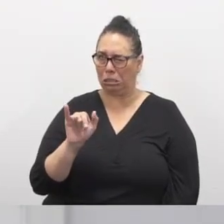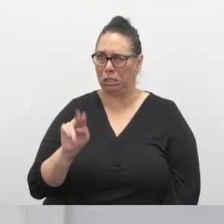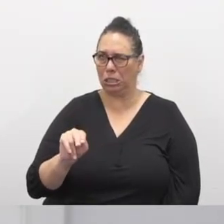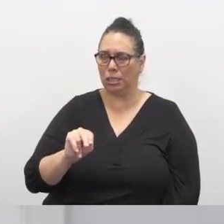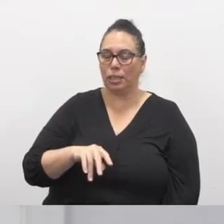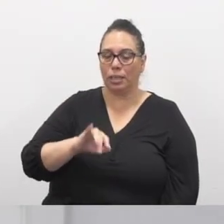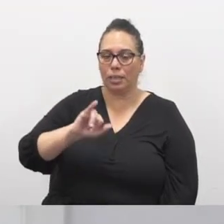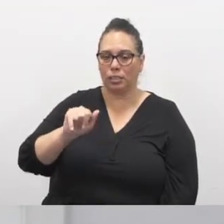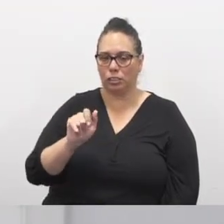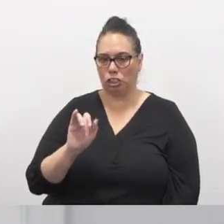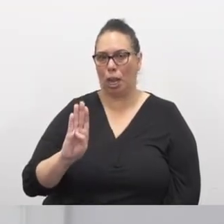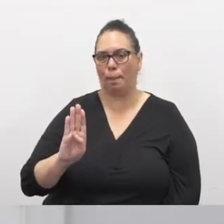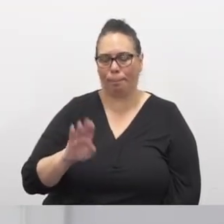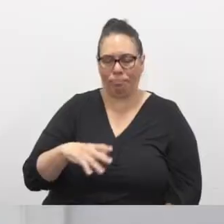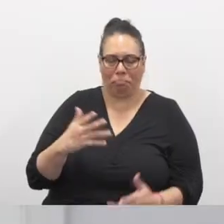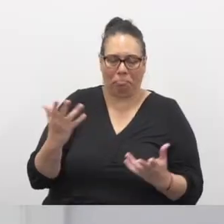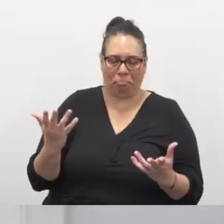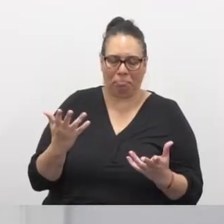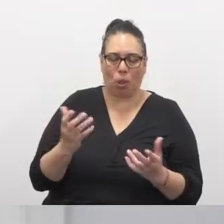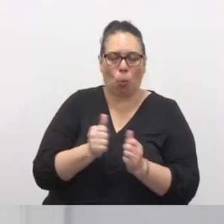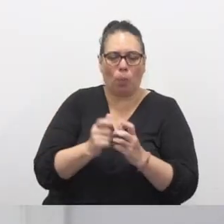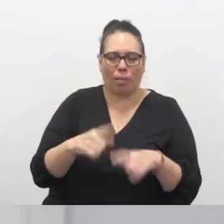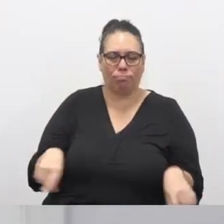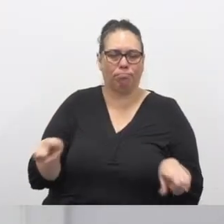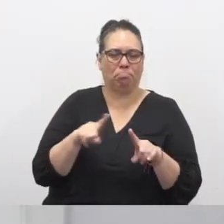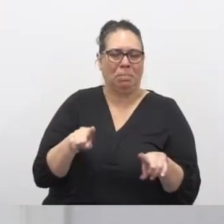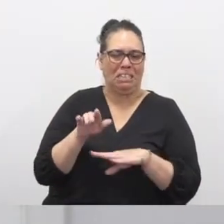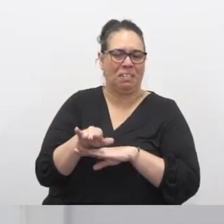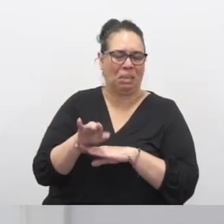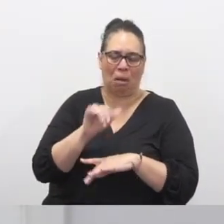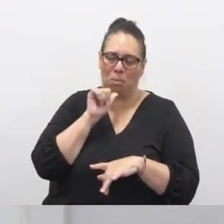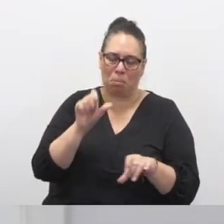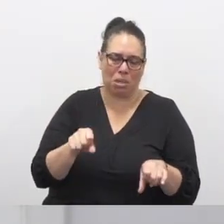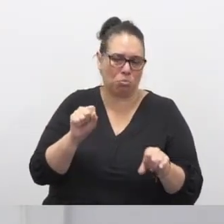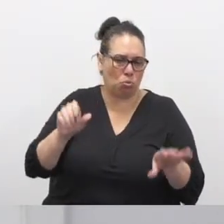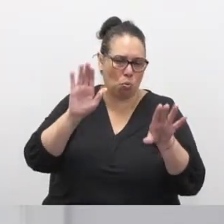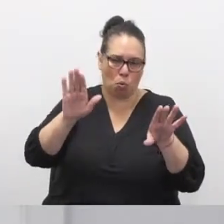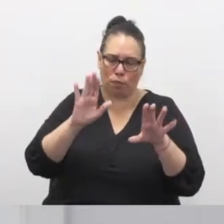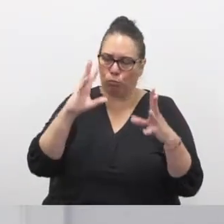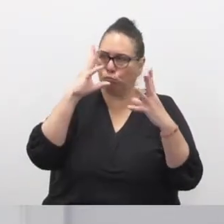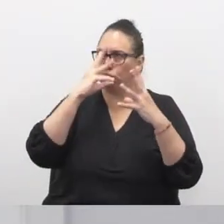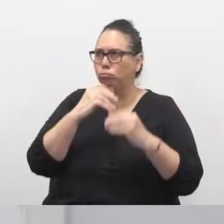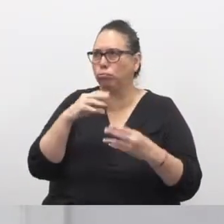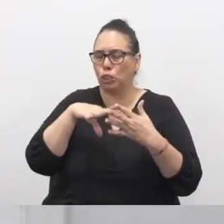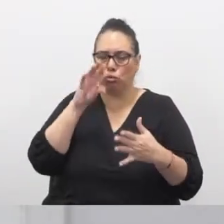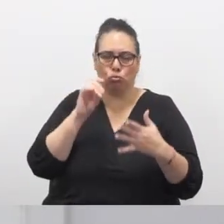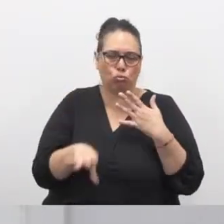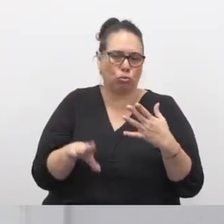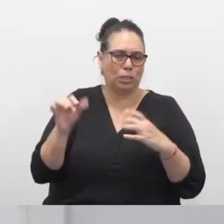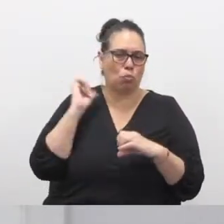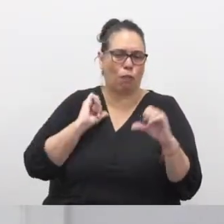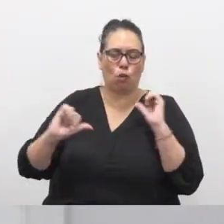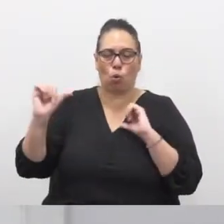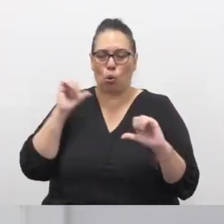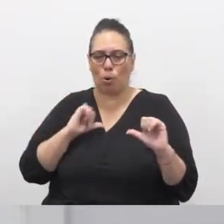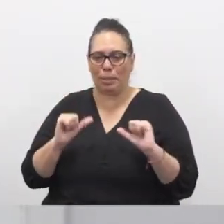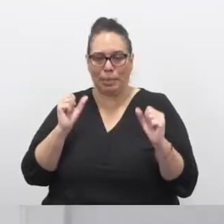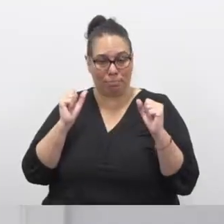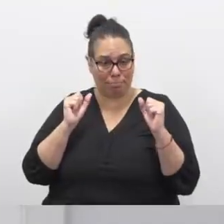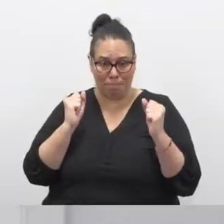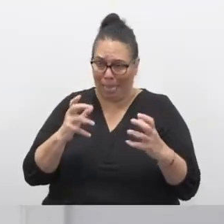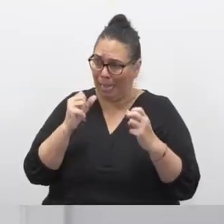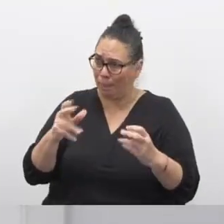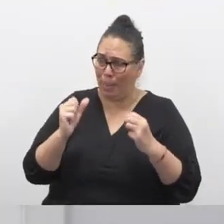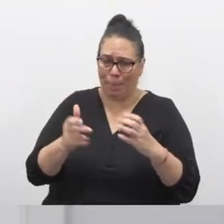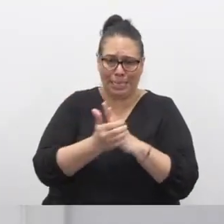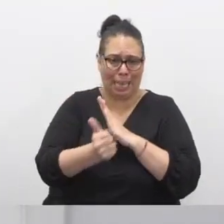Without them, an evening like that would not have been possible. And we saw wonderful and beautiful students performing their many talents.